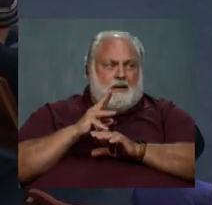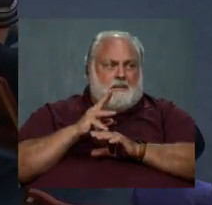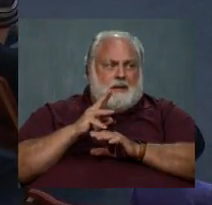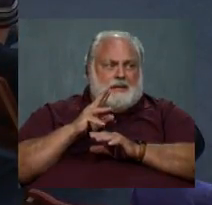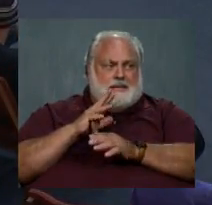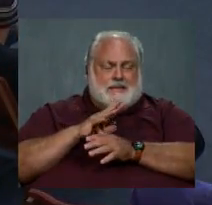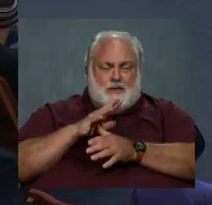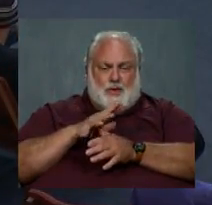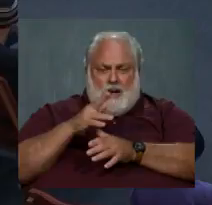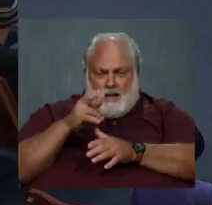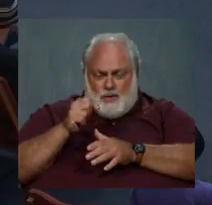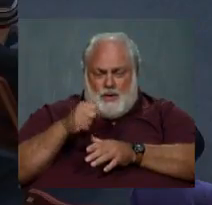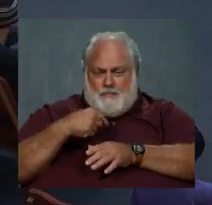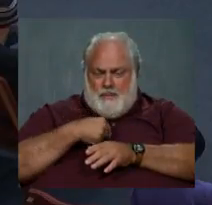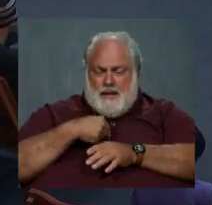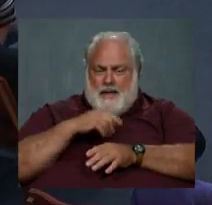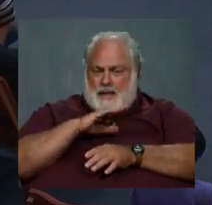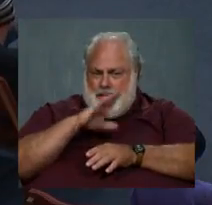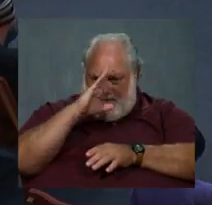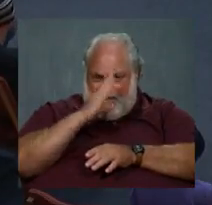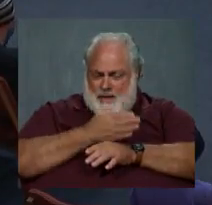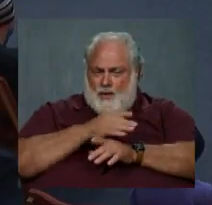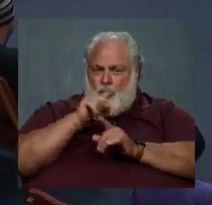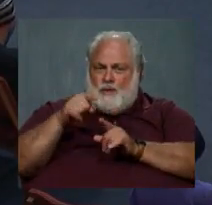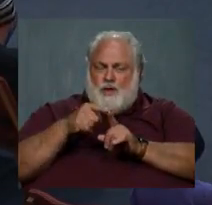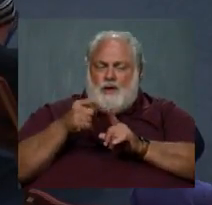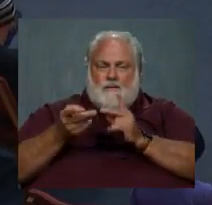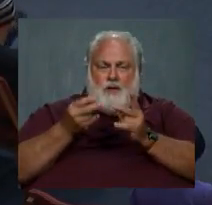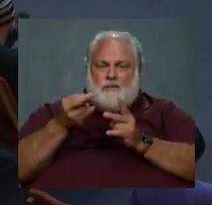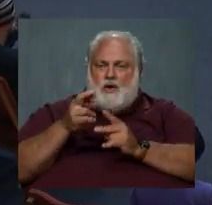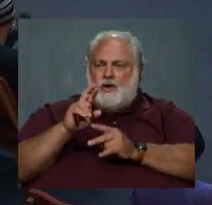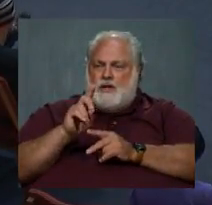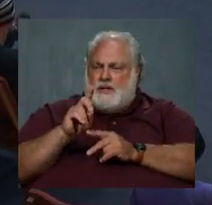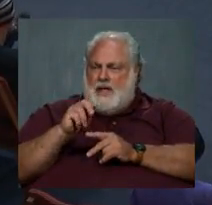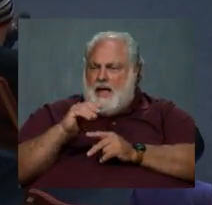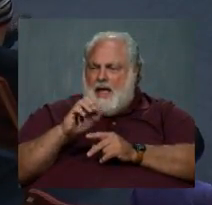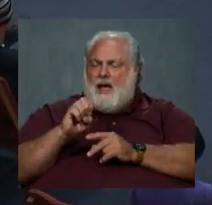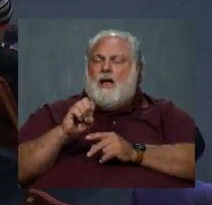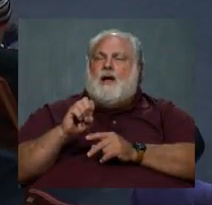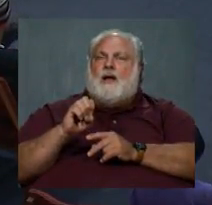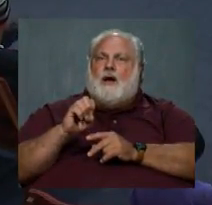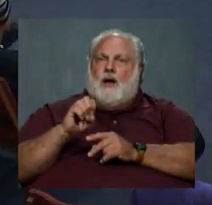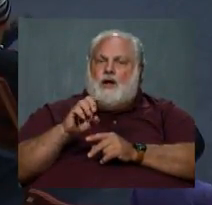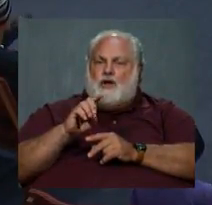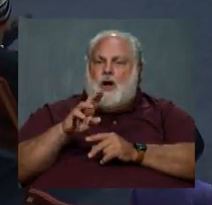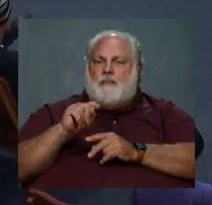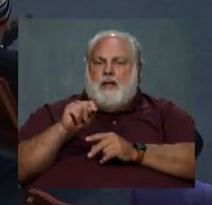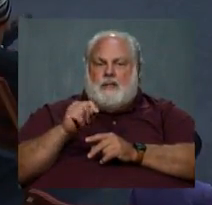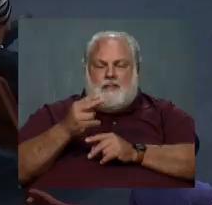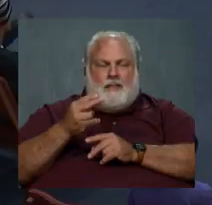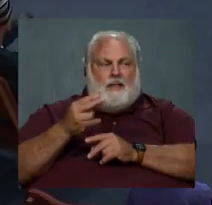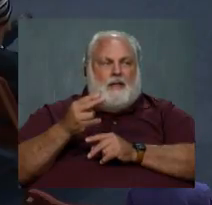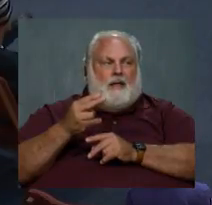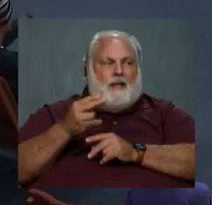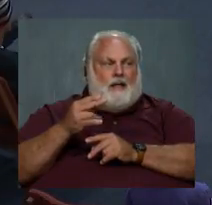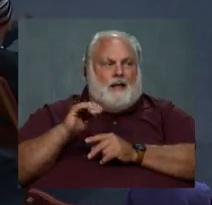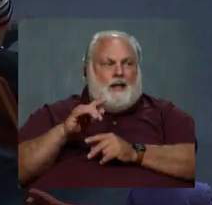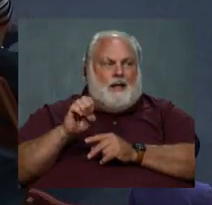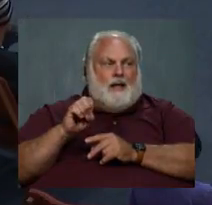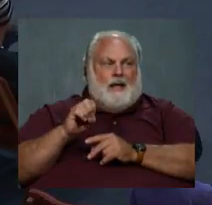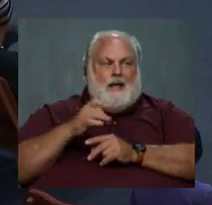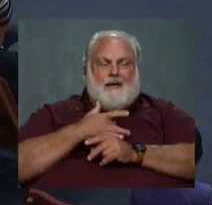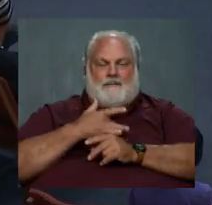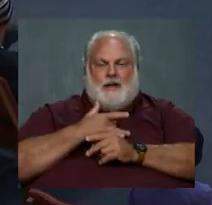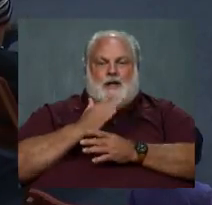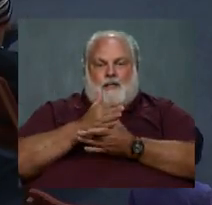high school, me and him and his son went to visit Harvard, Yale, Dartmouth, Brown, MIT, and Columbia. I think by me talking so much up here, I think he felt like he can jump